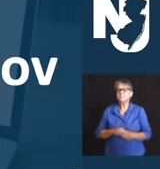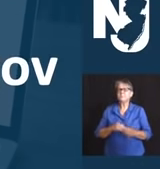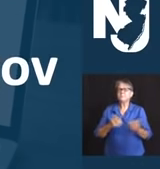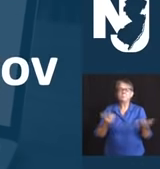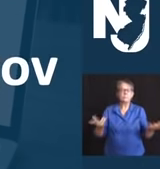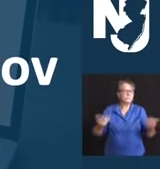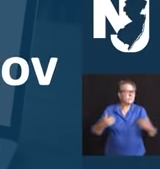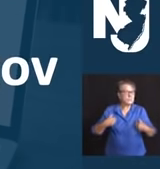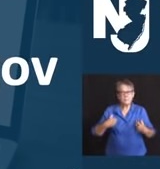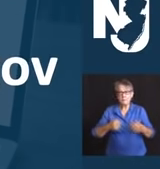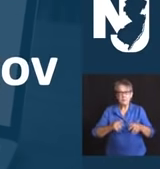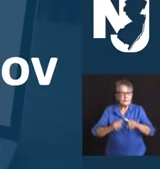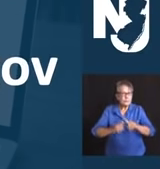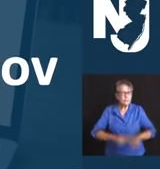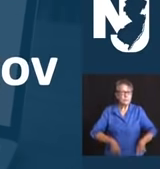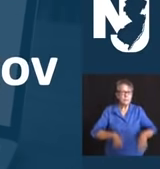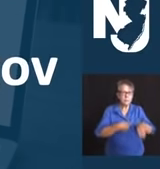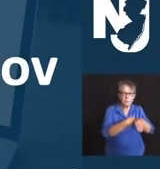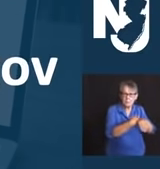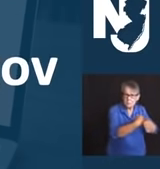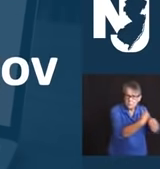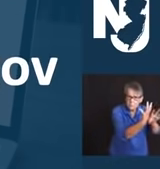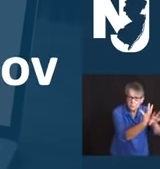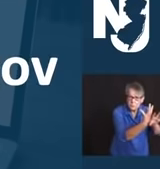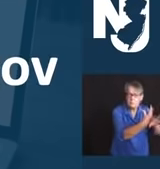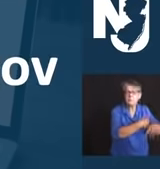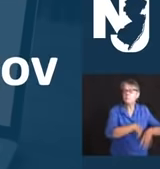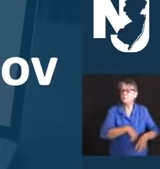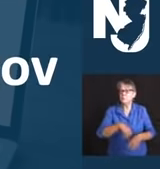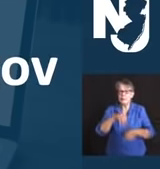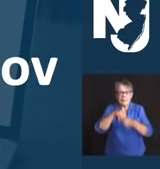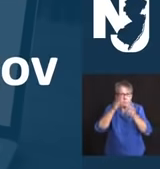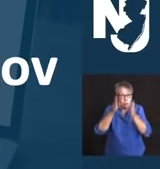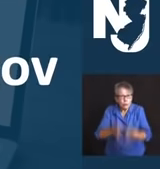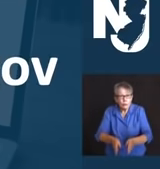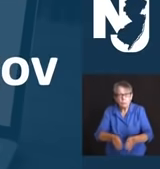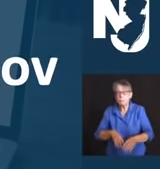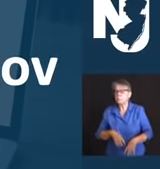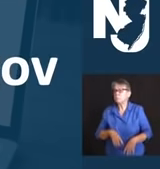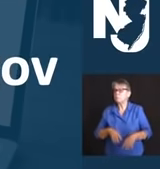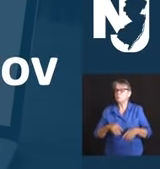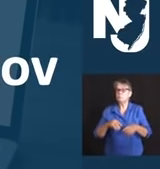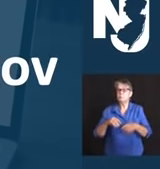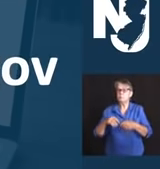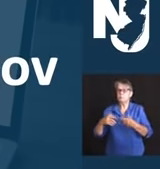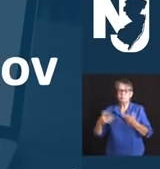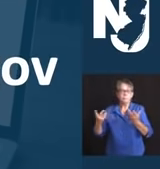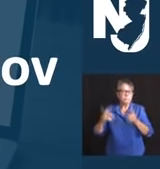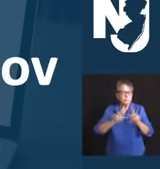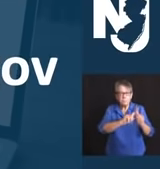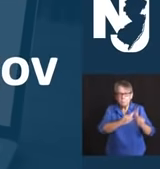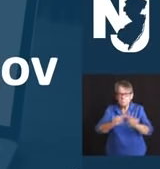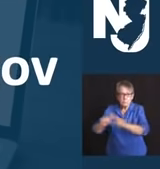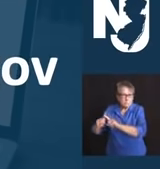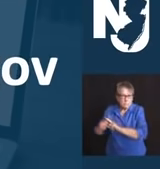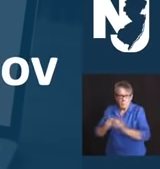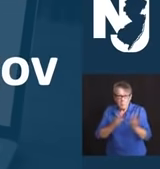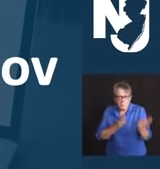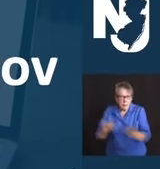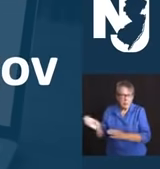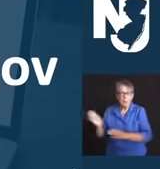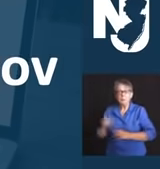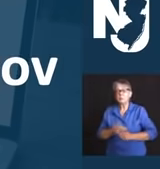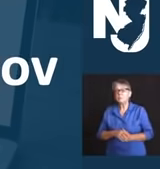far more. We all share a common goal to keep our standing as the home of the best public schools in the United States of